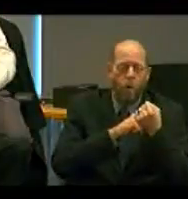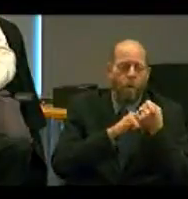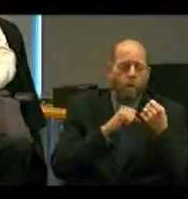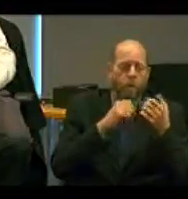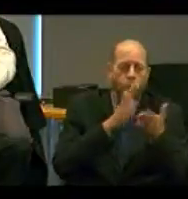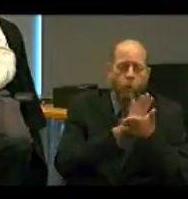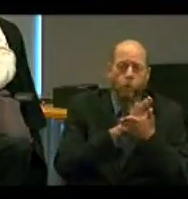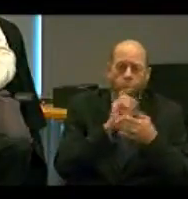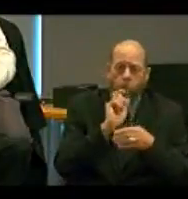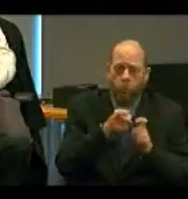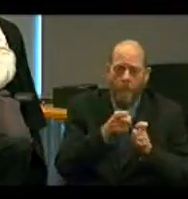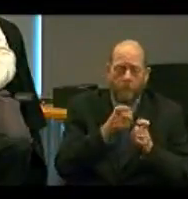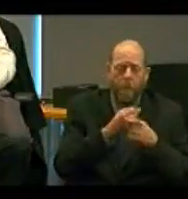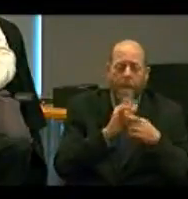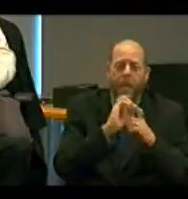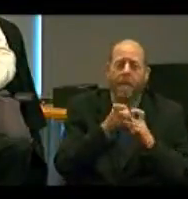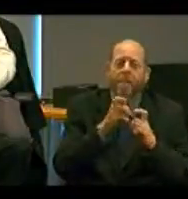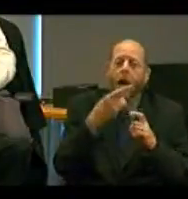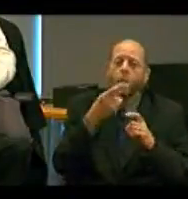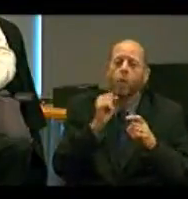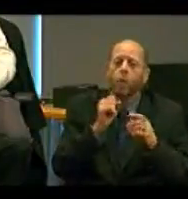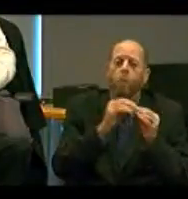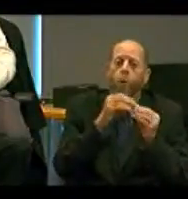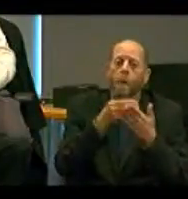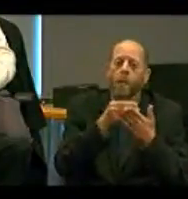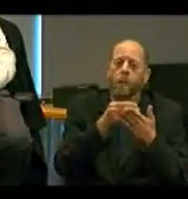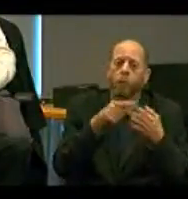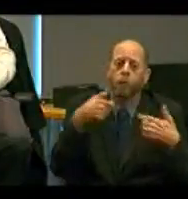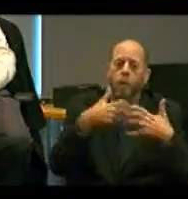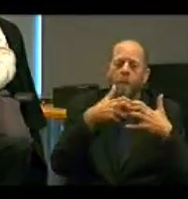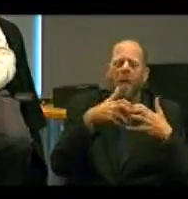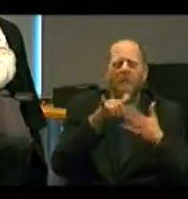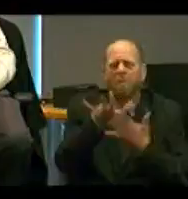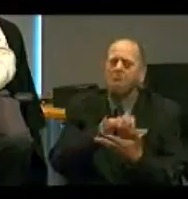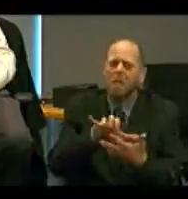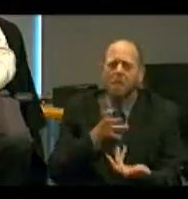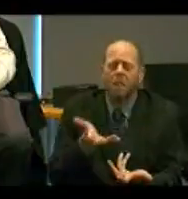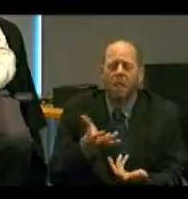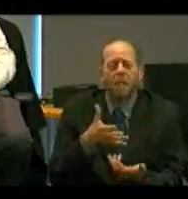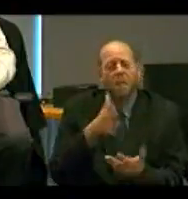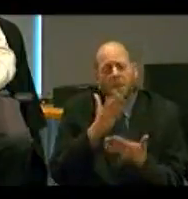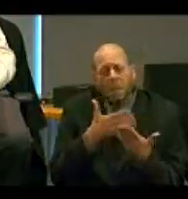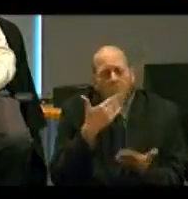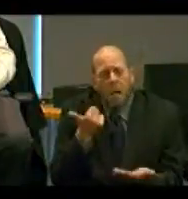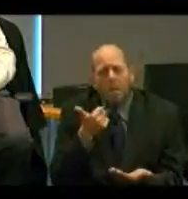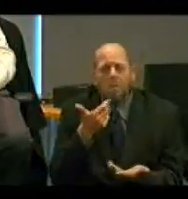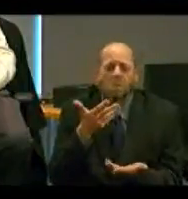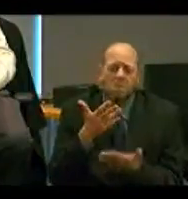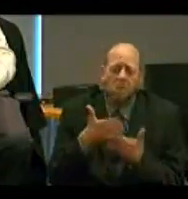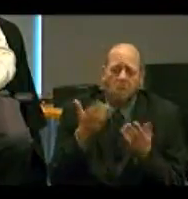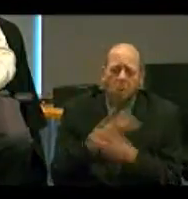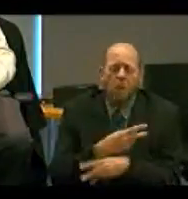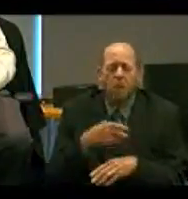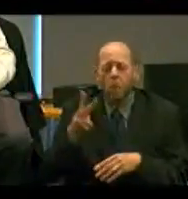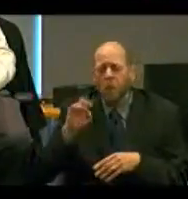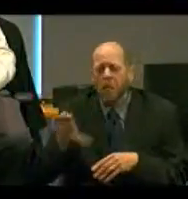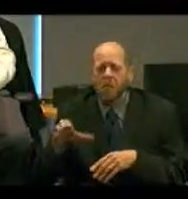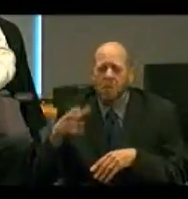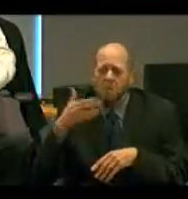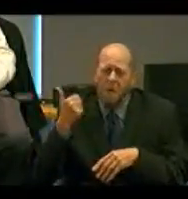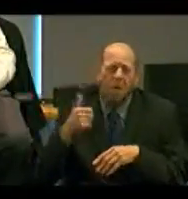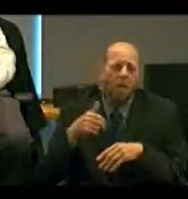which gave high schools extra money to implement, it was mixed. Some better, some worse. Wisconsin kind of negative, California pretty